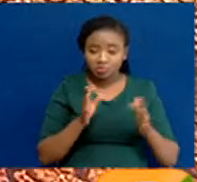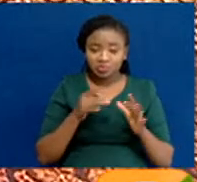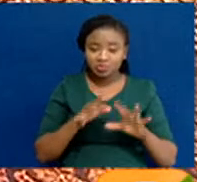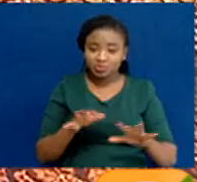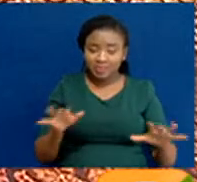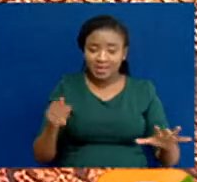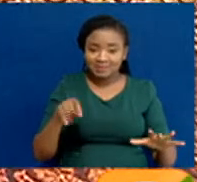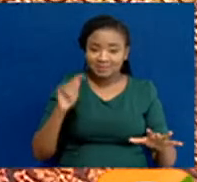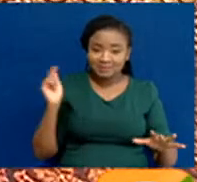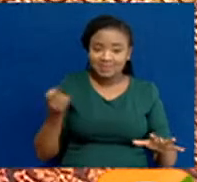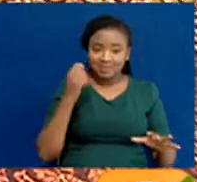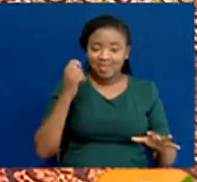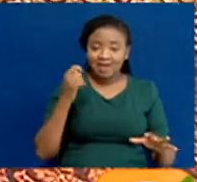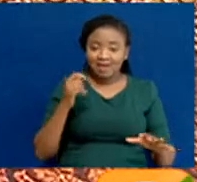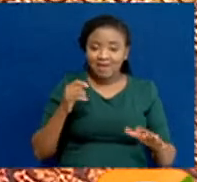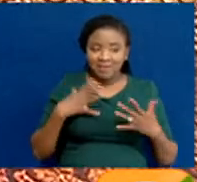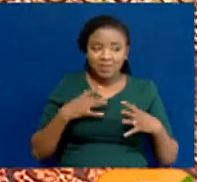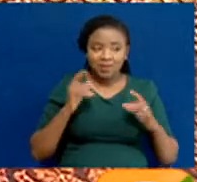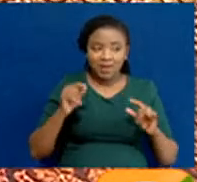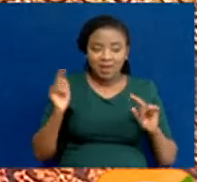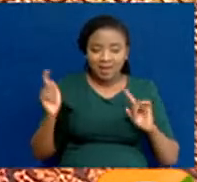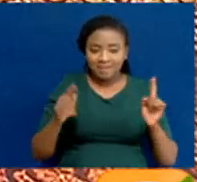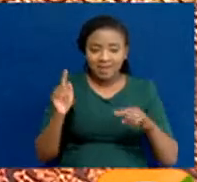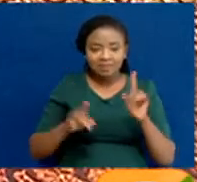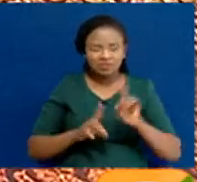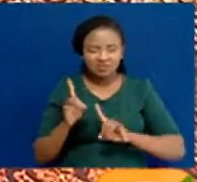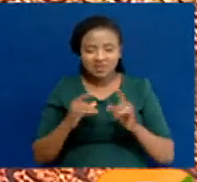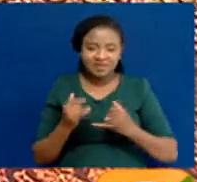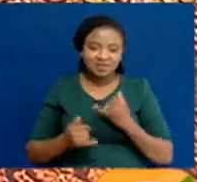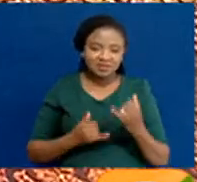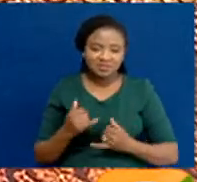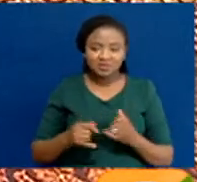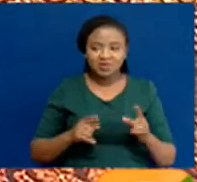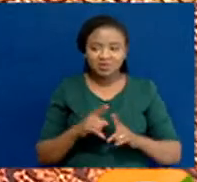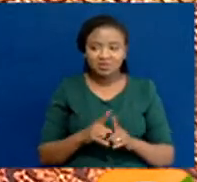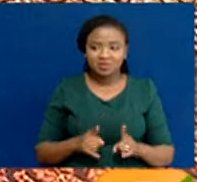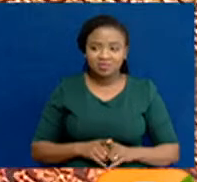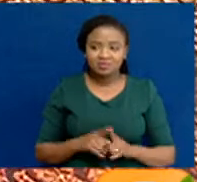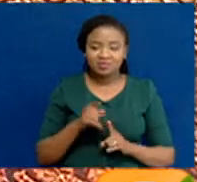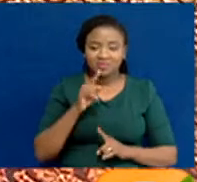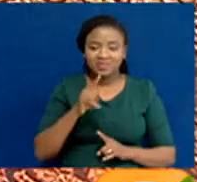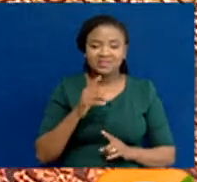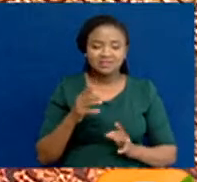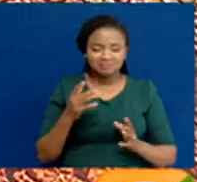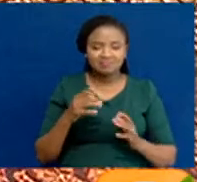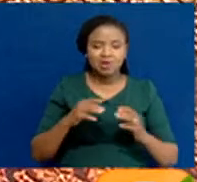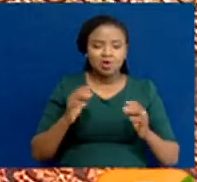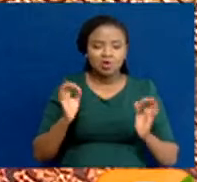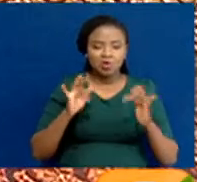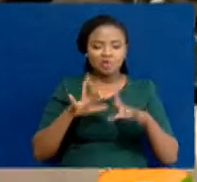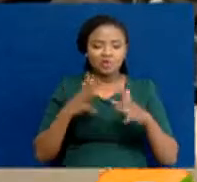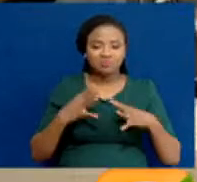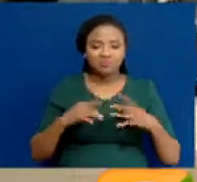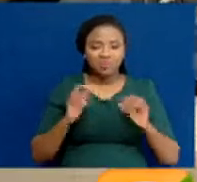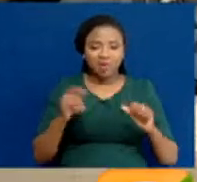as a safari tours haven, but also a high-ranking conference destination.